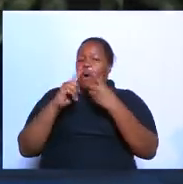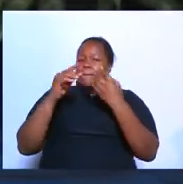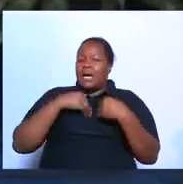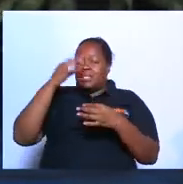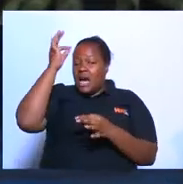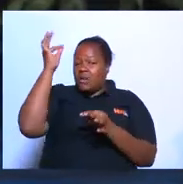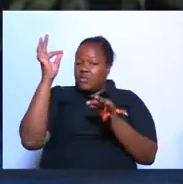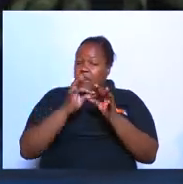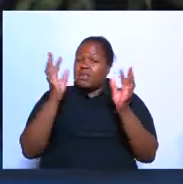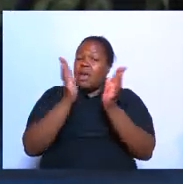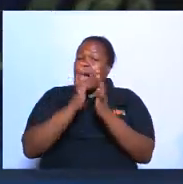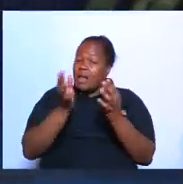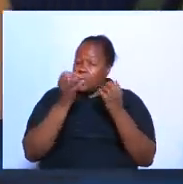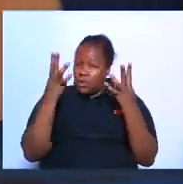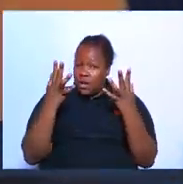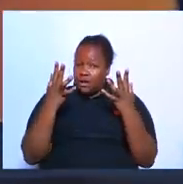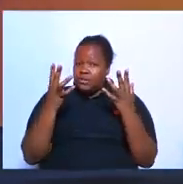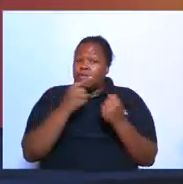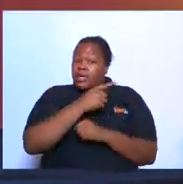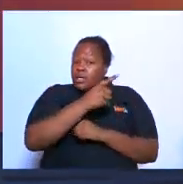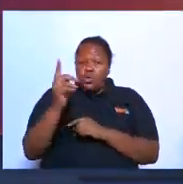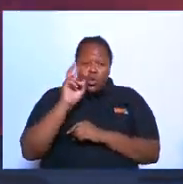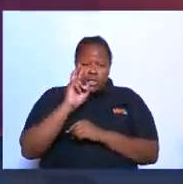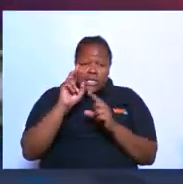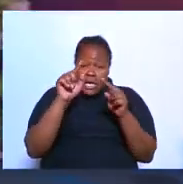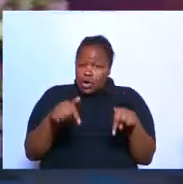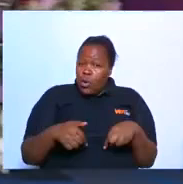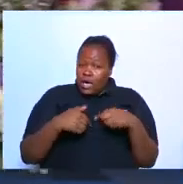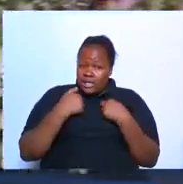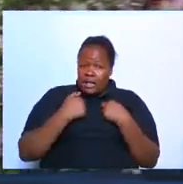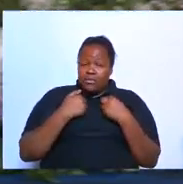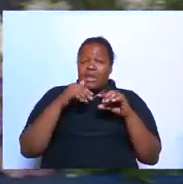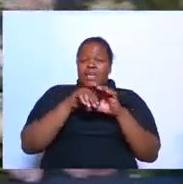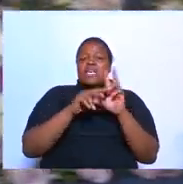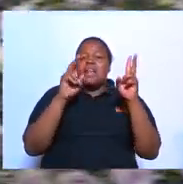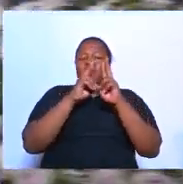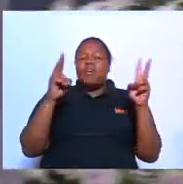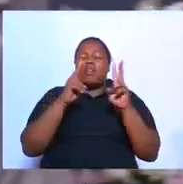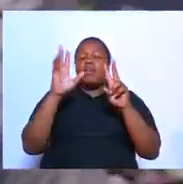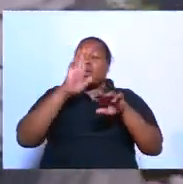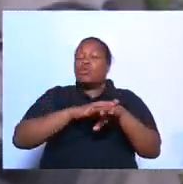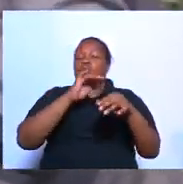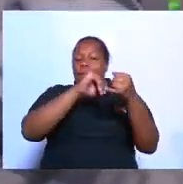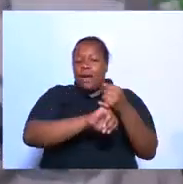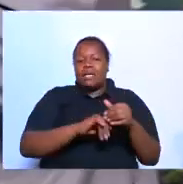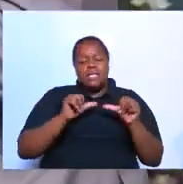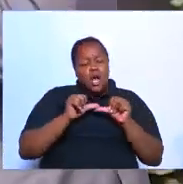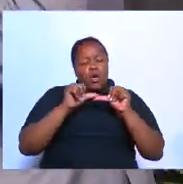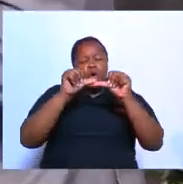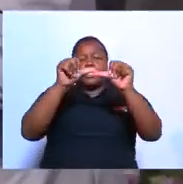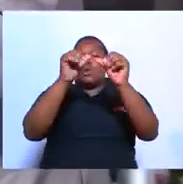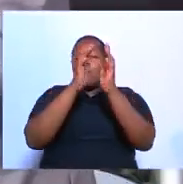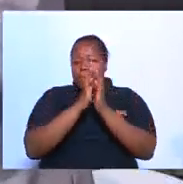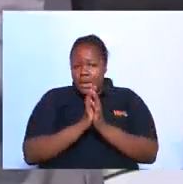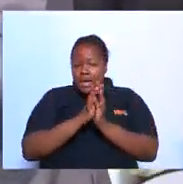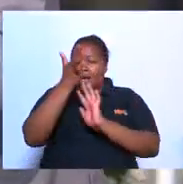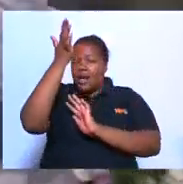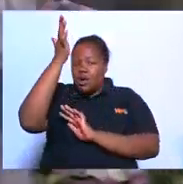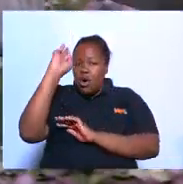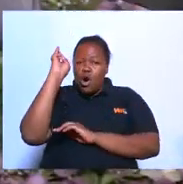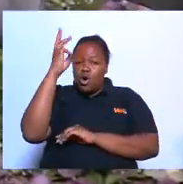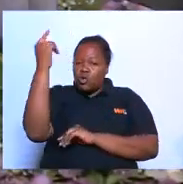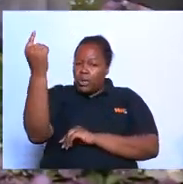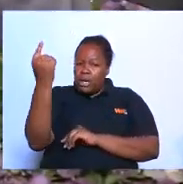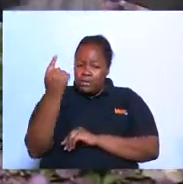Hallelujah just see yourself in a very good marriage keep on praying God will